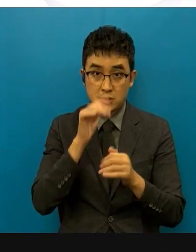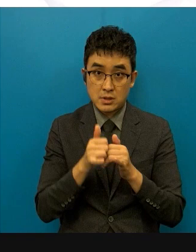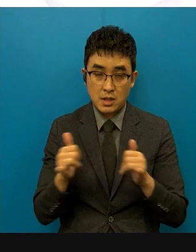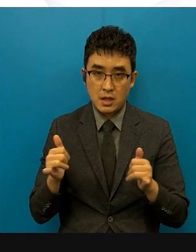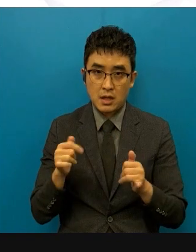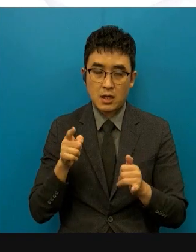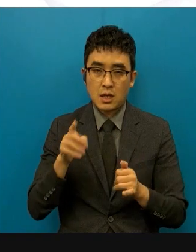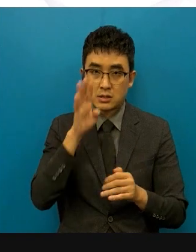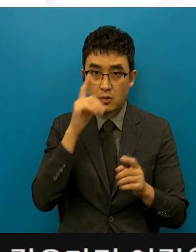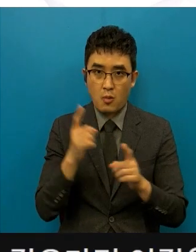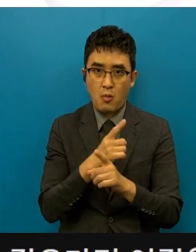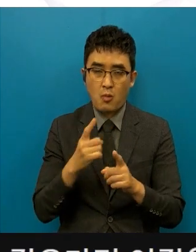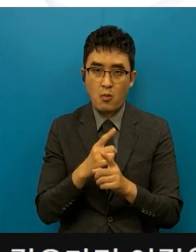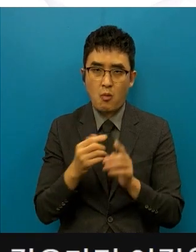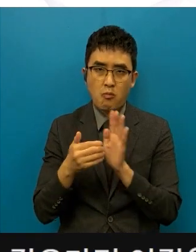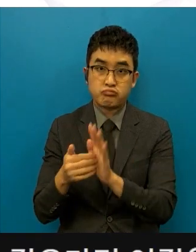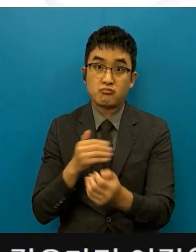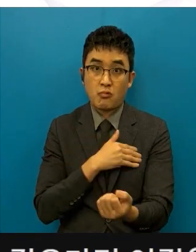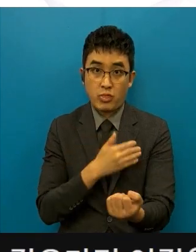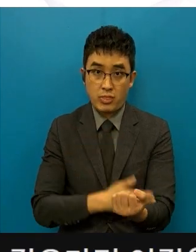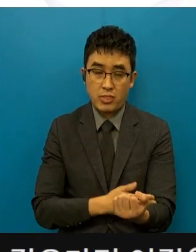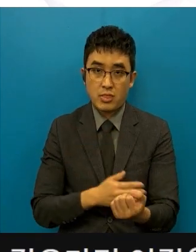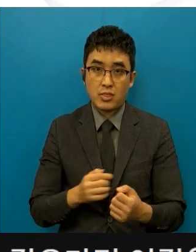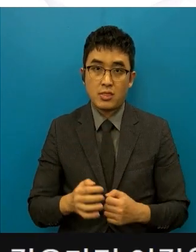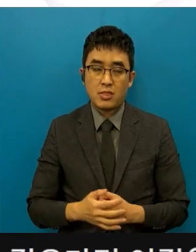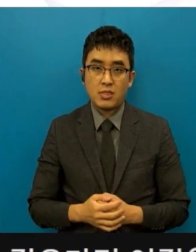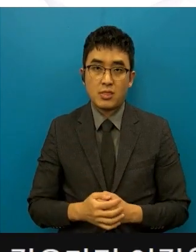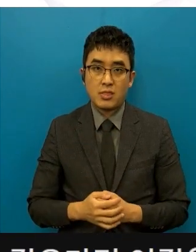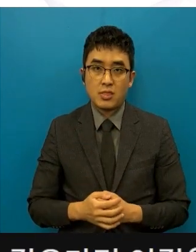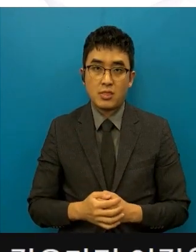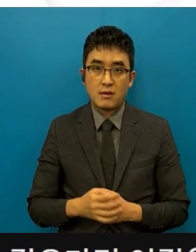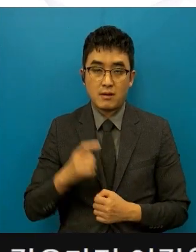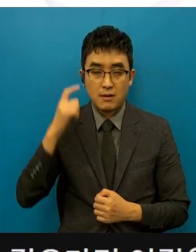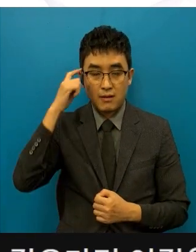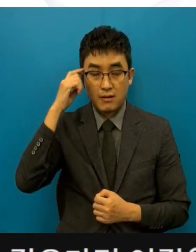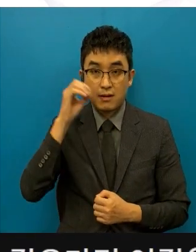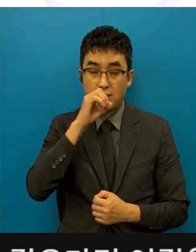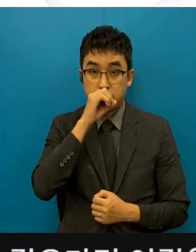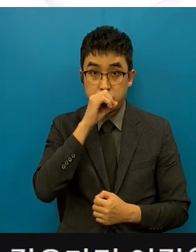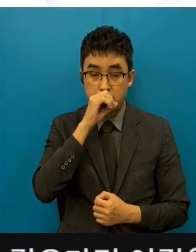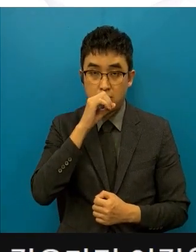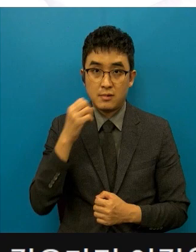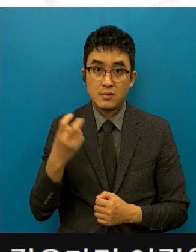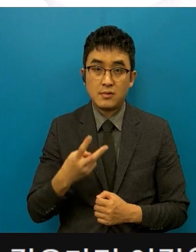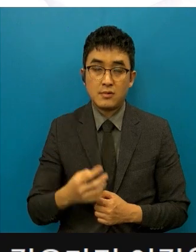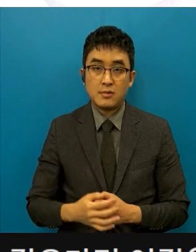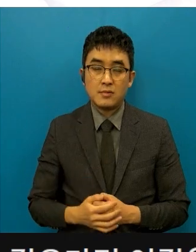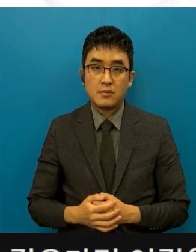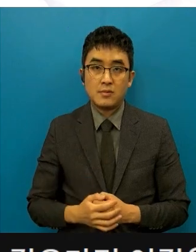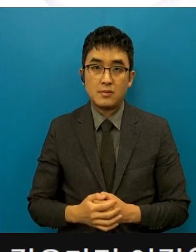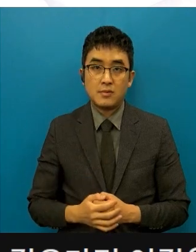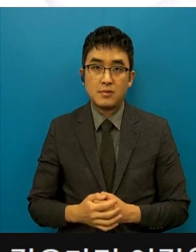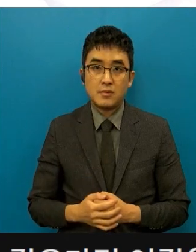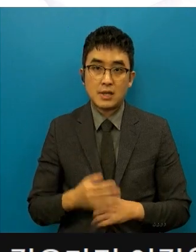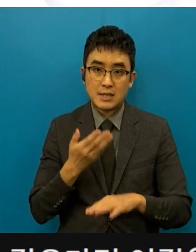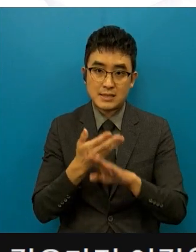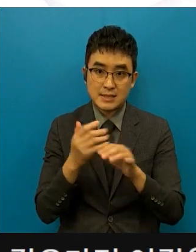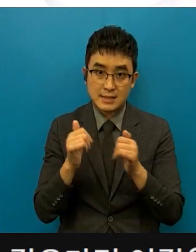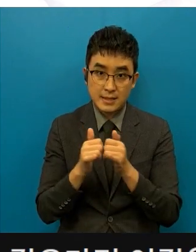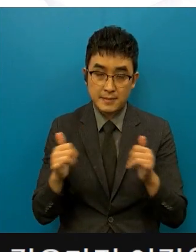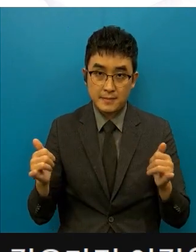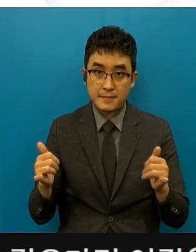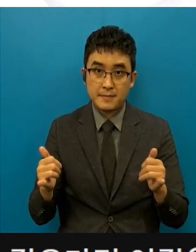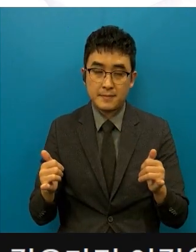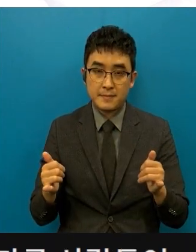usually a determination of the best interest of the patient, medical futility or medical interest of the patient.